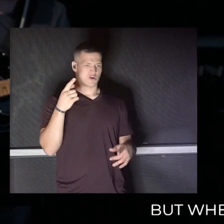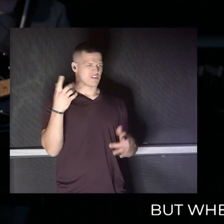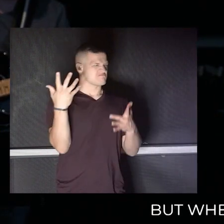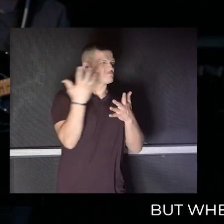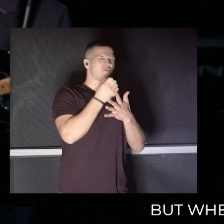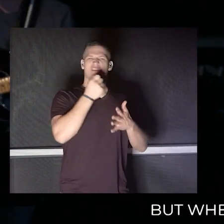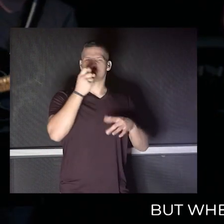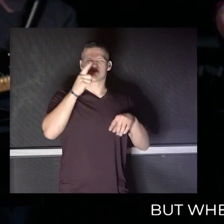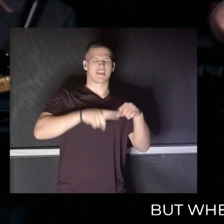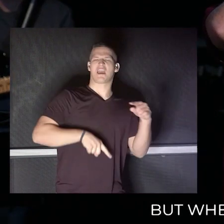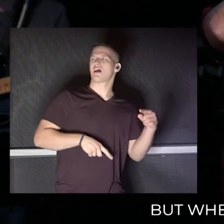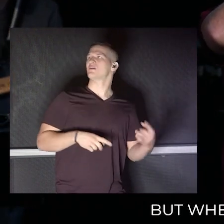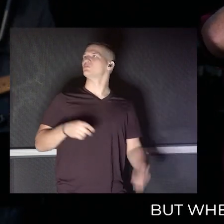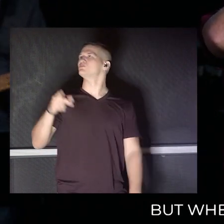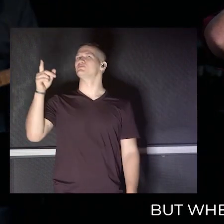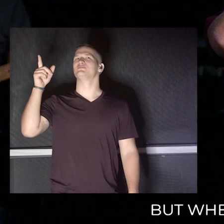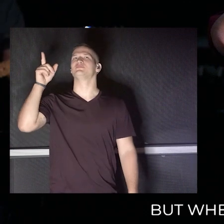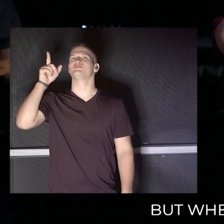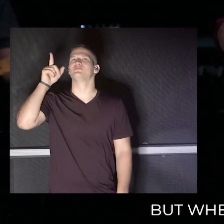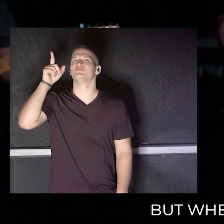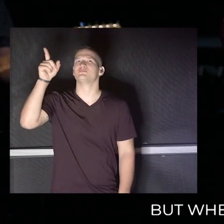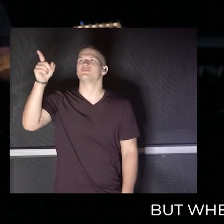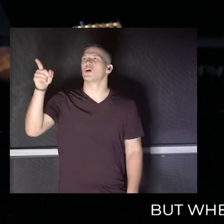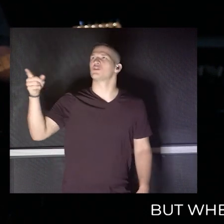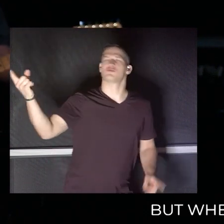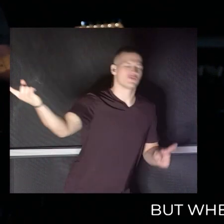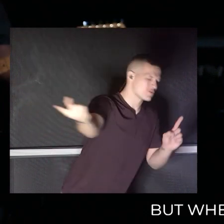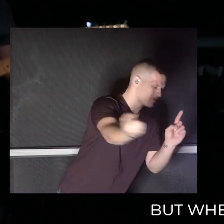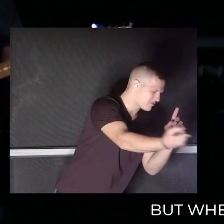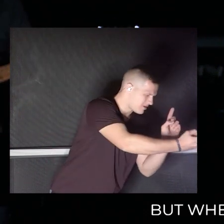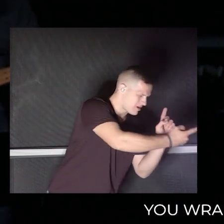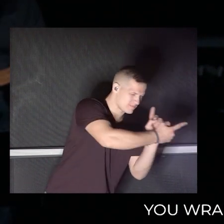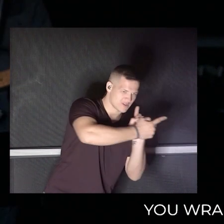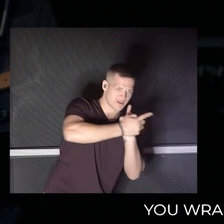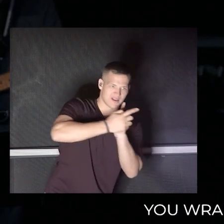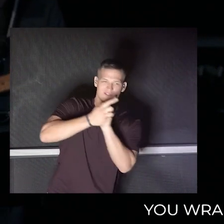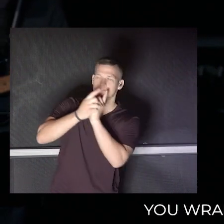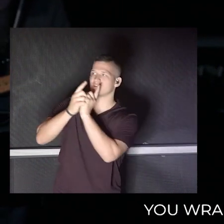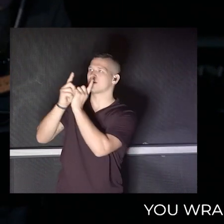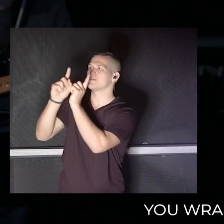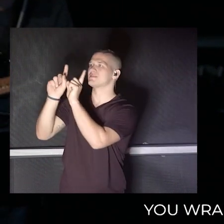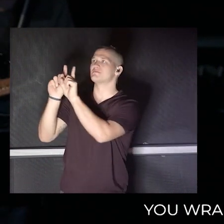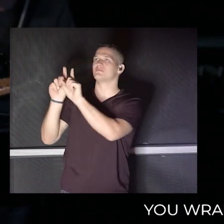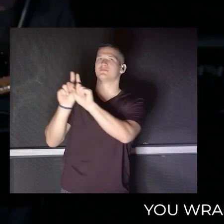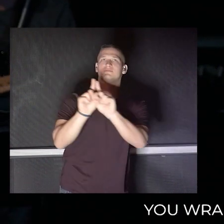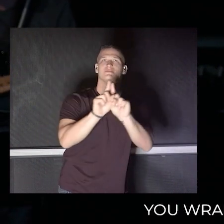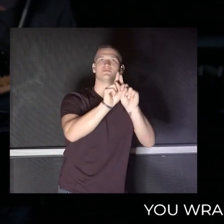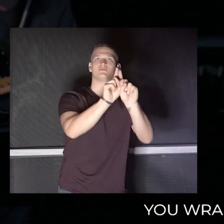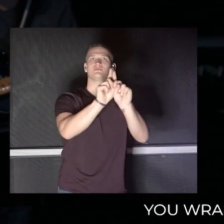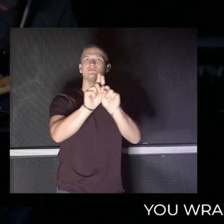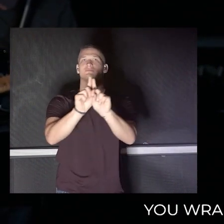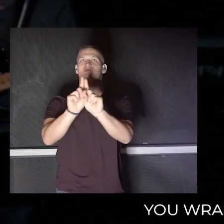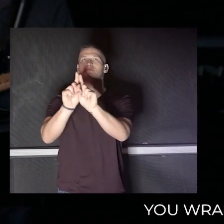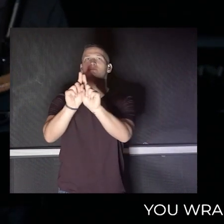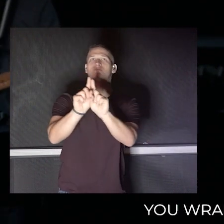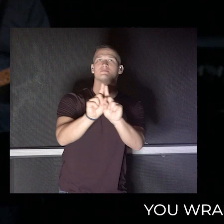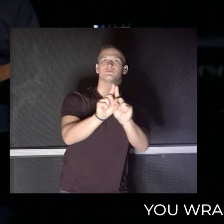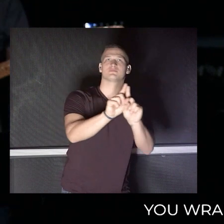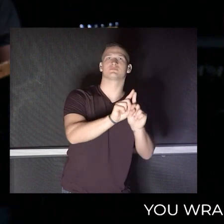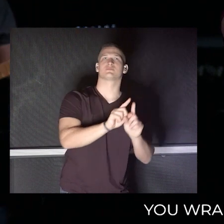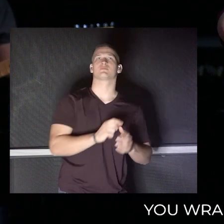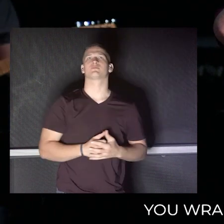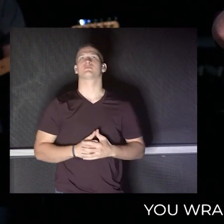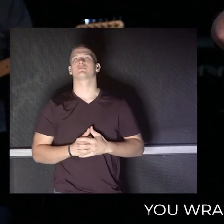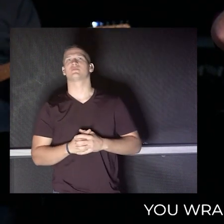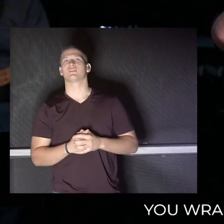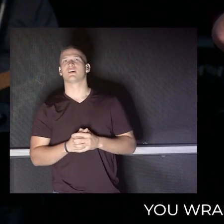Oh, but when it looks as if we can win it, ooh, you wrap us in